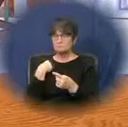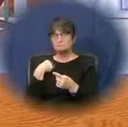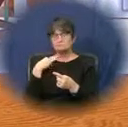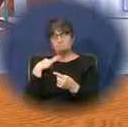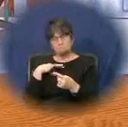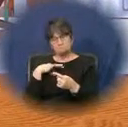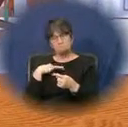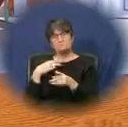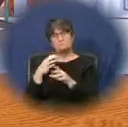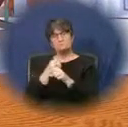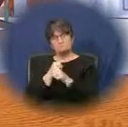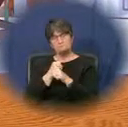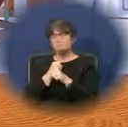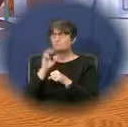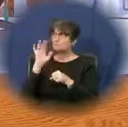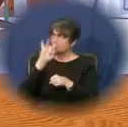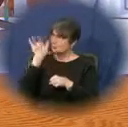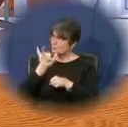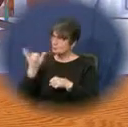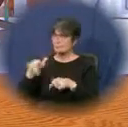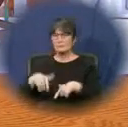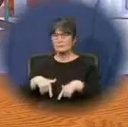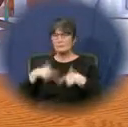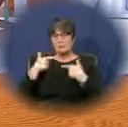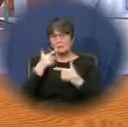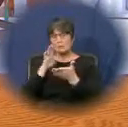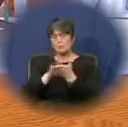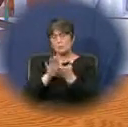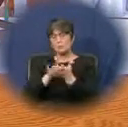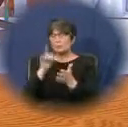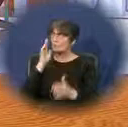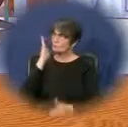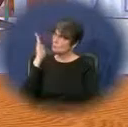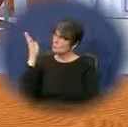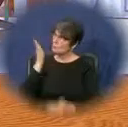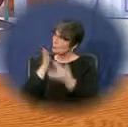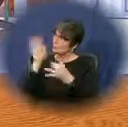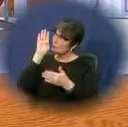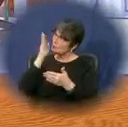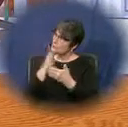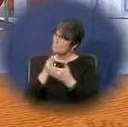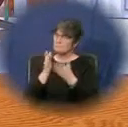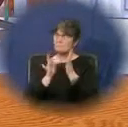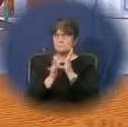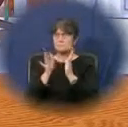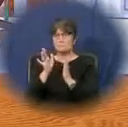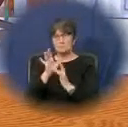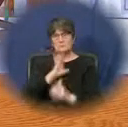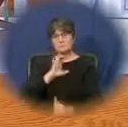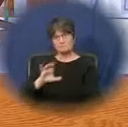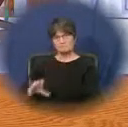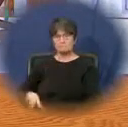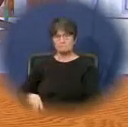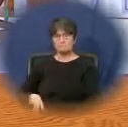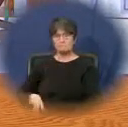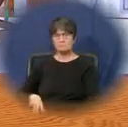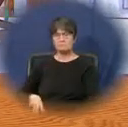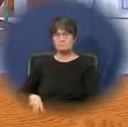to be co-heirs to eternal life and may praise and glorify you through your Son, Jesus Christ.